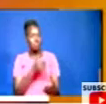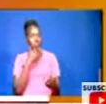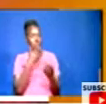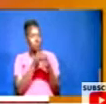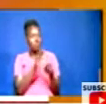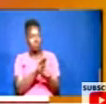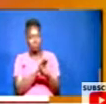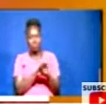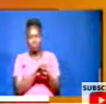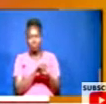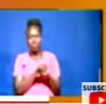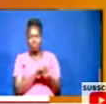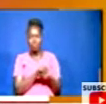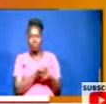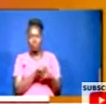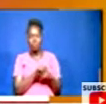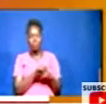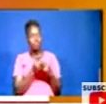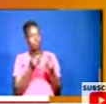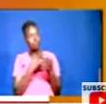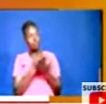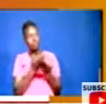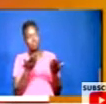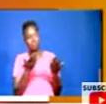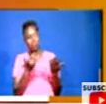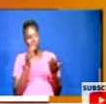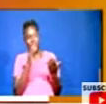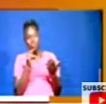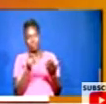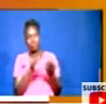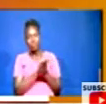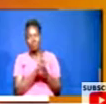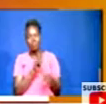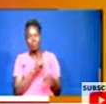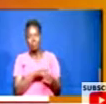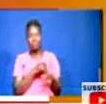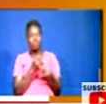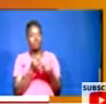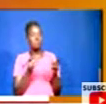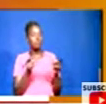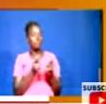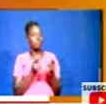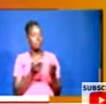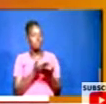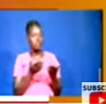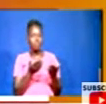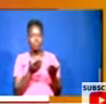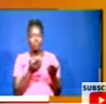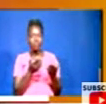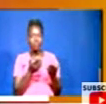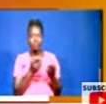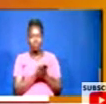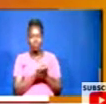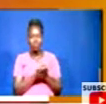for joining us this evening. We could have talked about it. But I can see time is not on our end. Well, as we say, time flies so fast